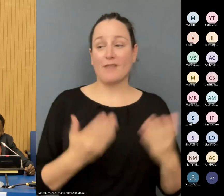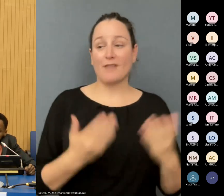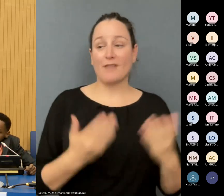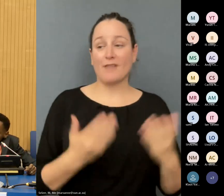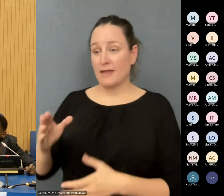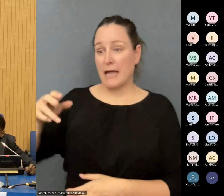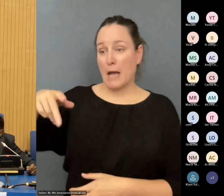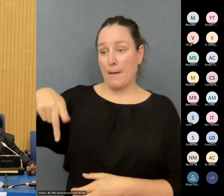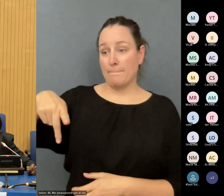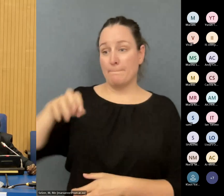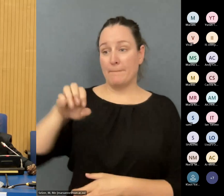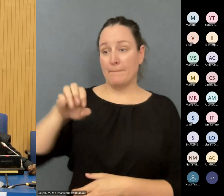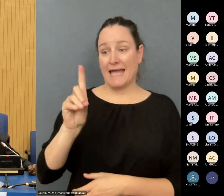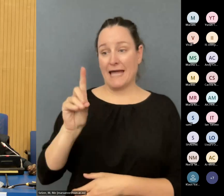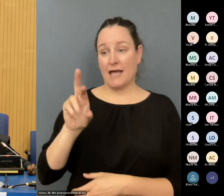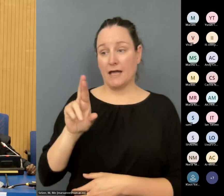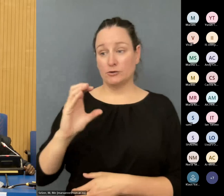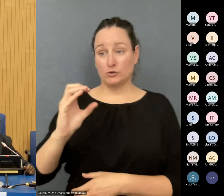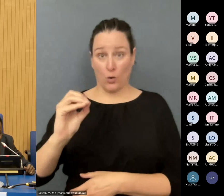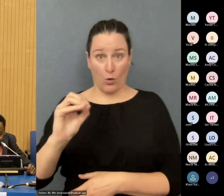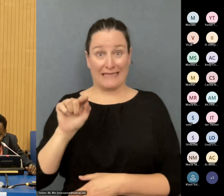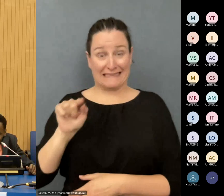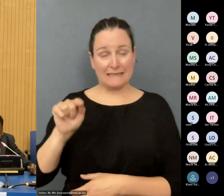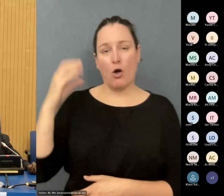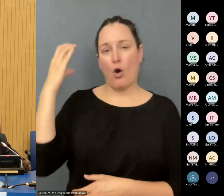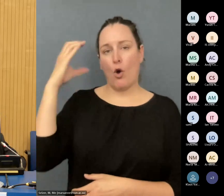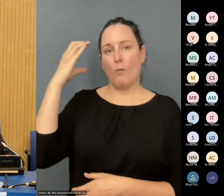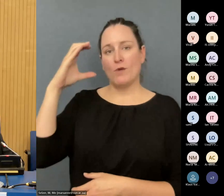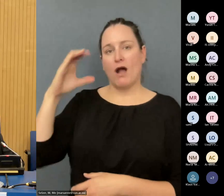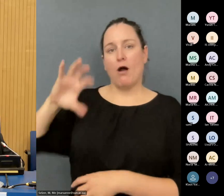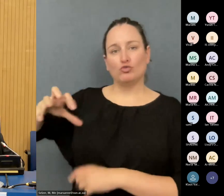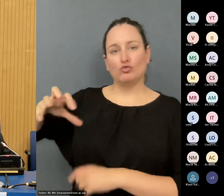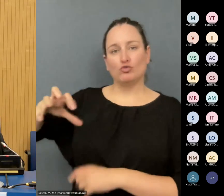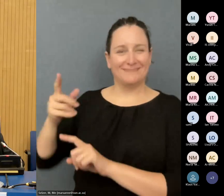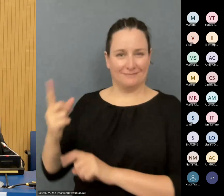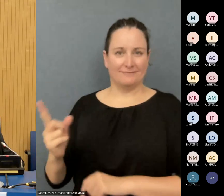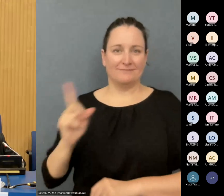Robotica, Colombia. Yes, so welcome.